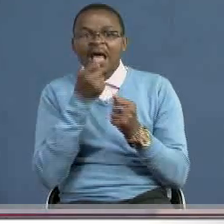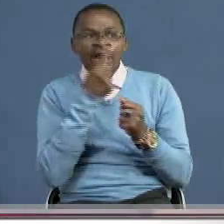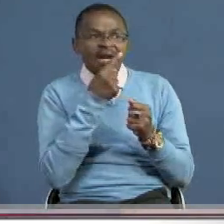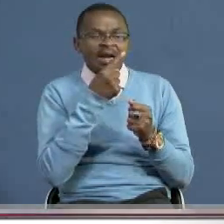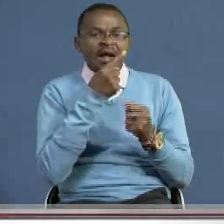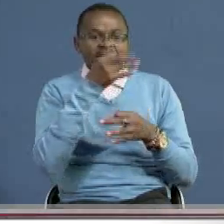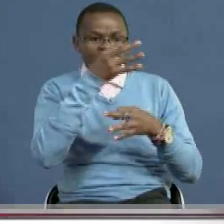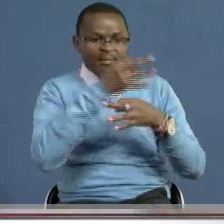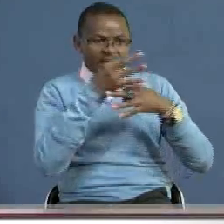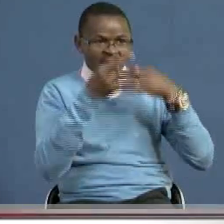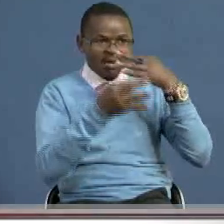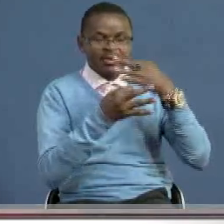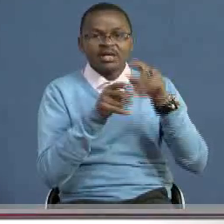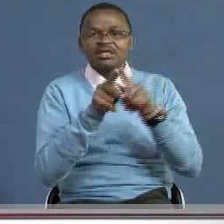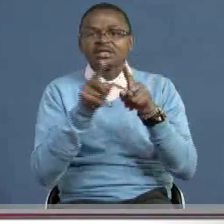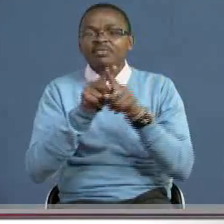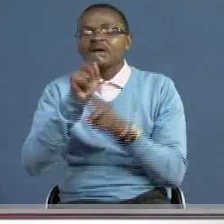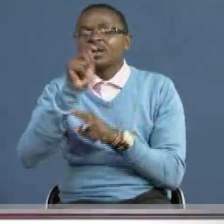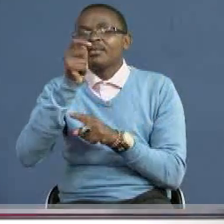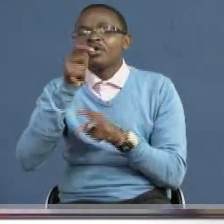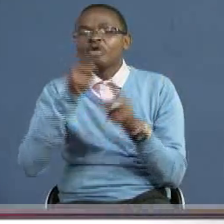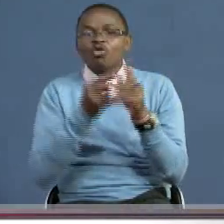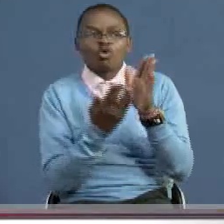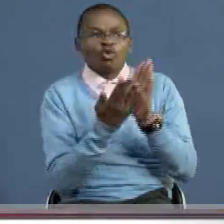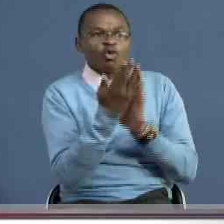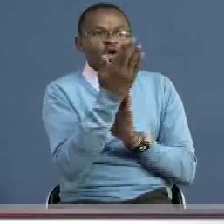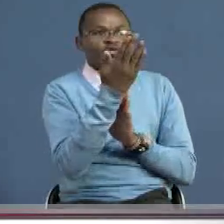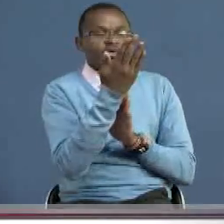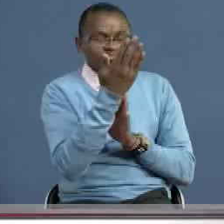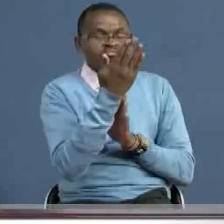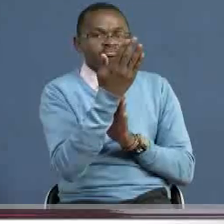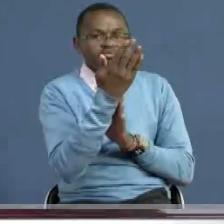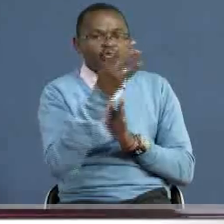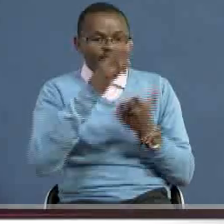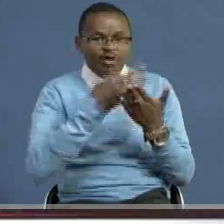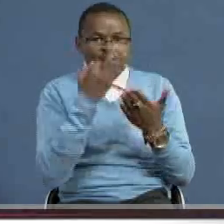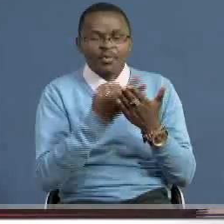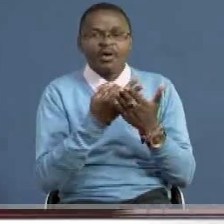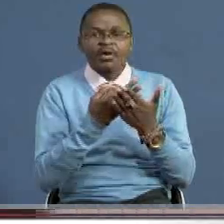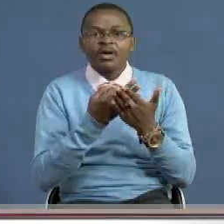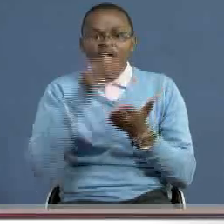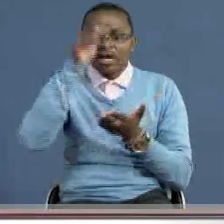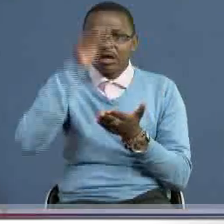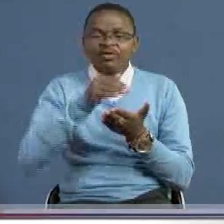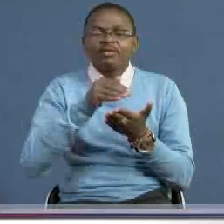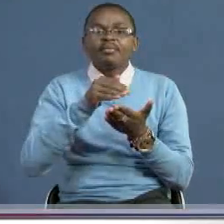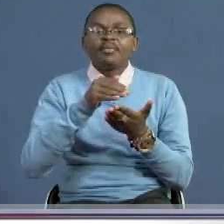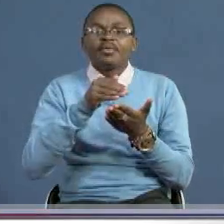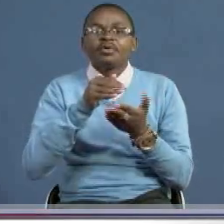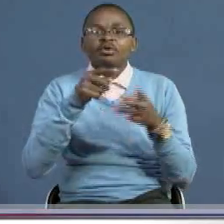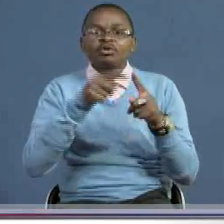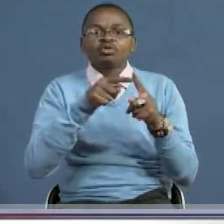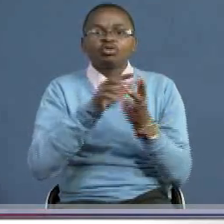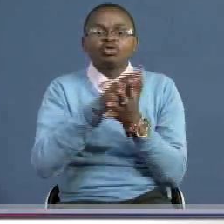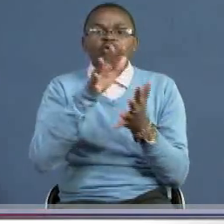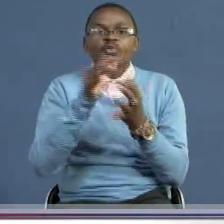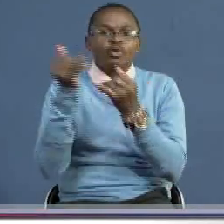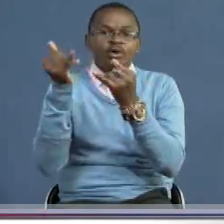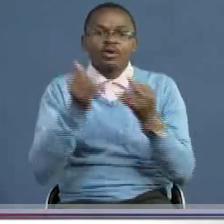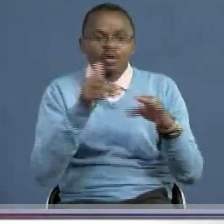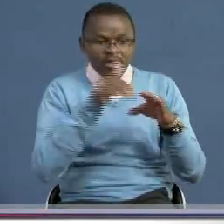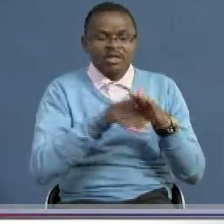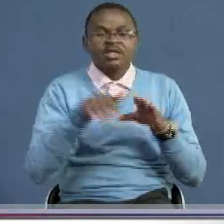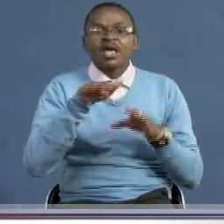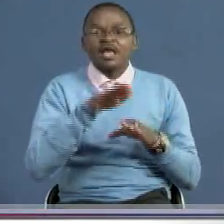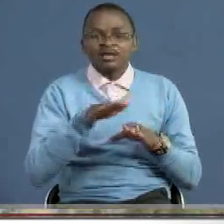manufacturer GlaxoSmithKline Kenya to develop a sustainable supply and financing cost recovery mechanism to scale up introduction in